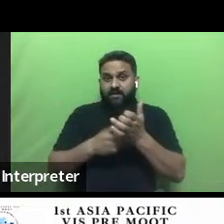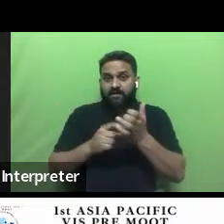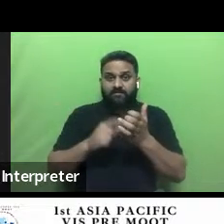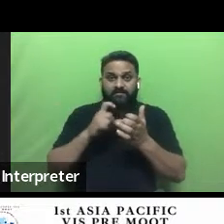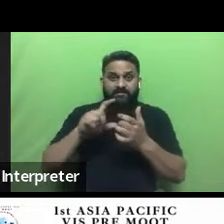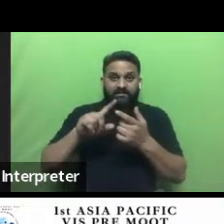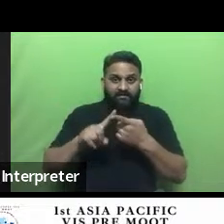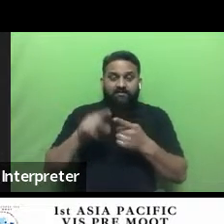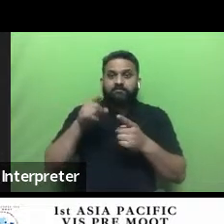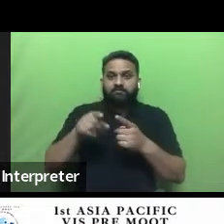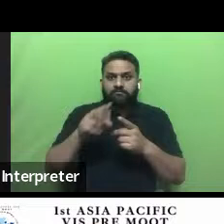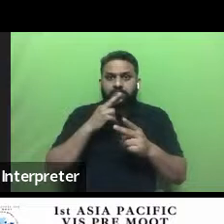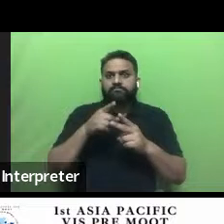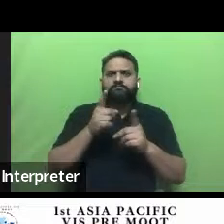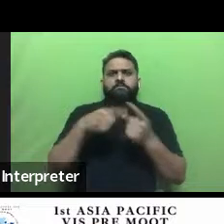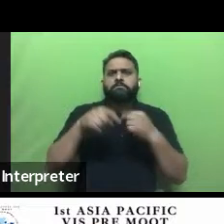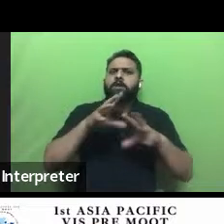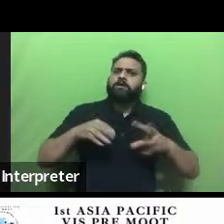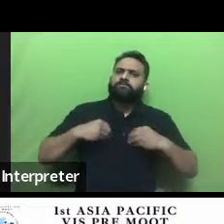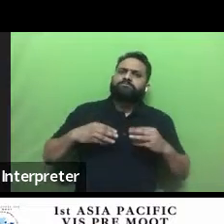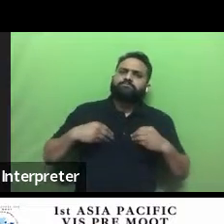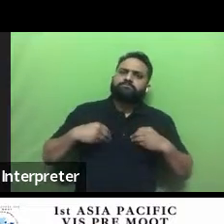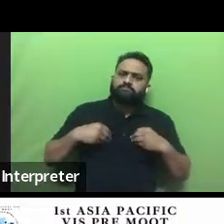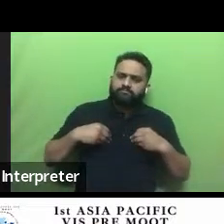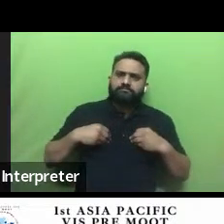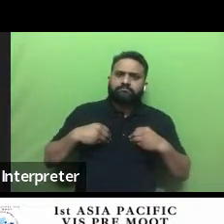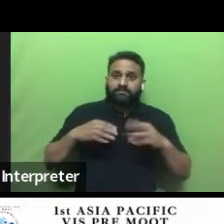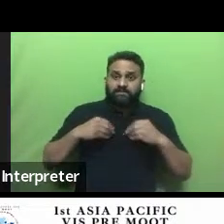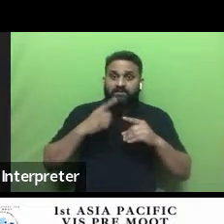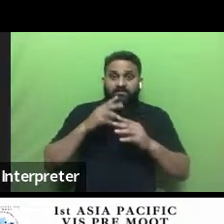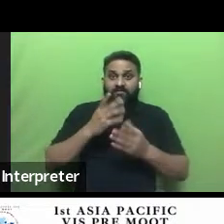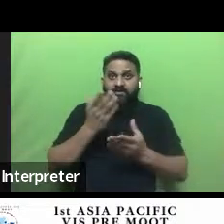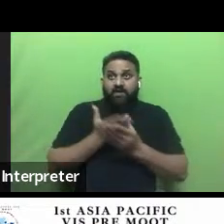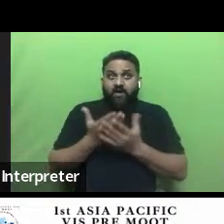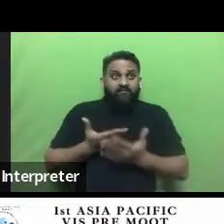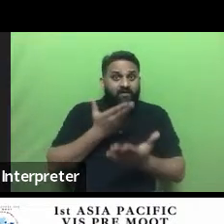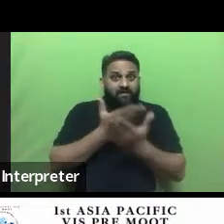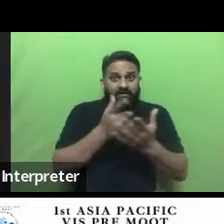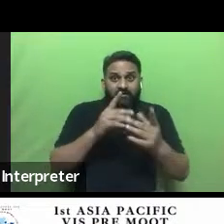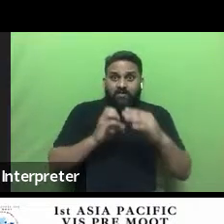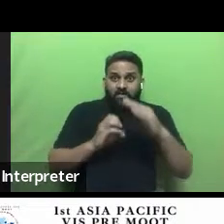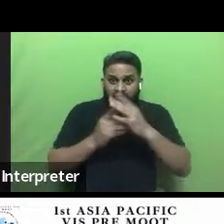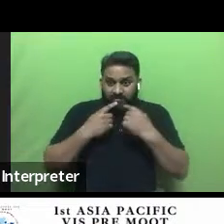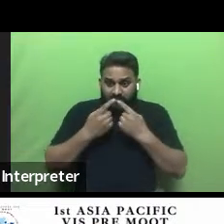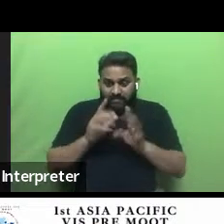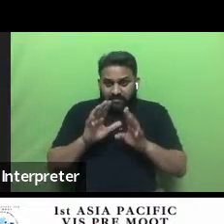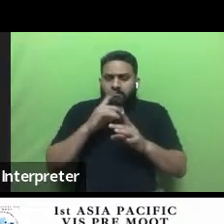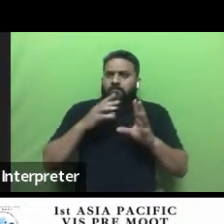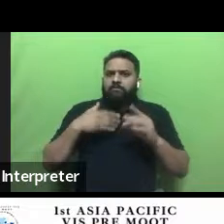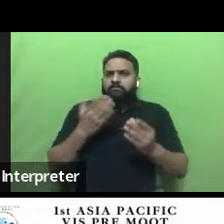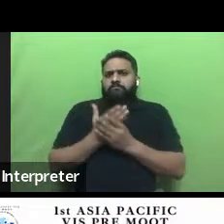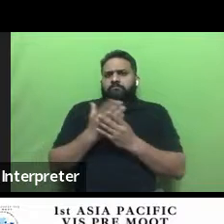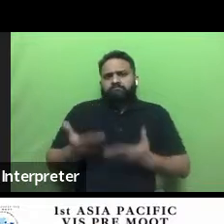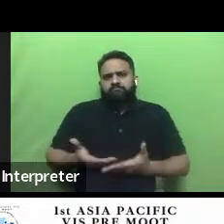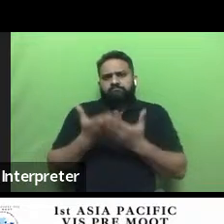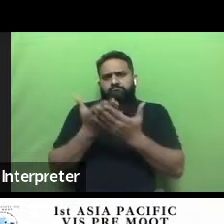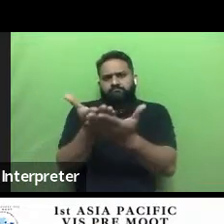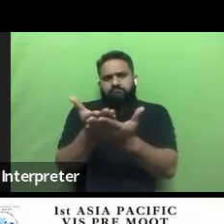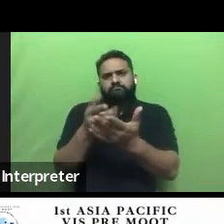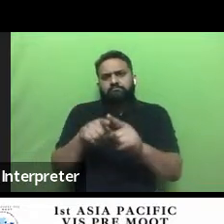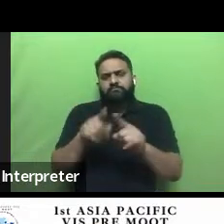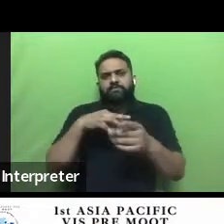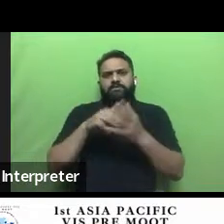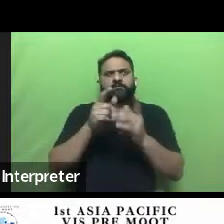constitute effective acceptance, even if the offeror is not notified of this conduct. We submit that the respondent is bound by this